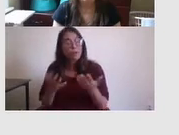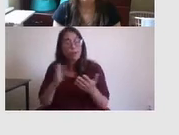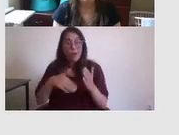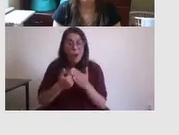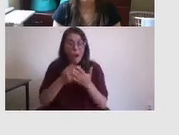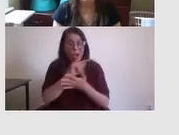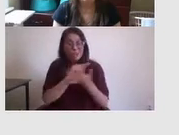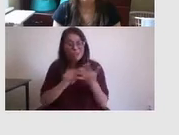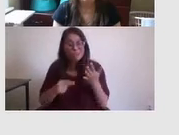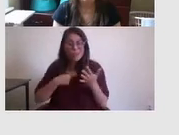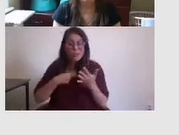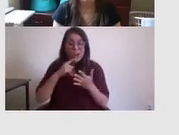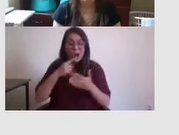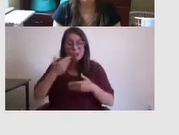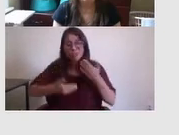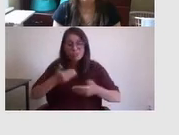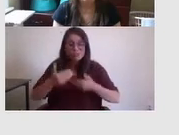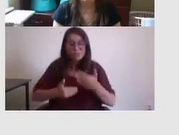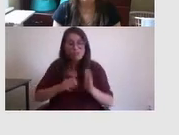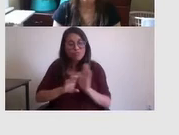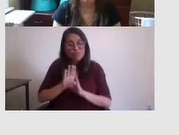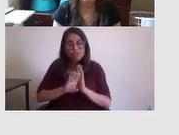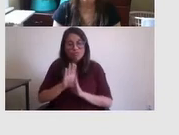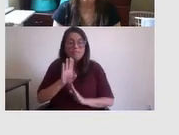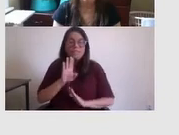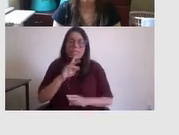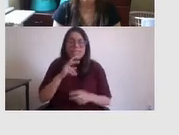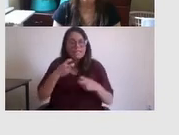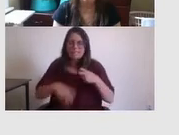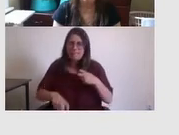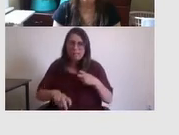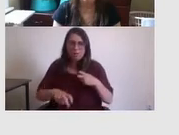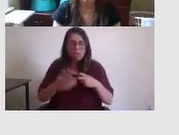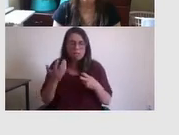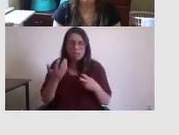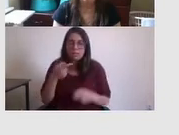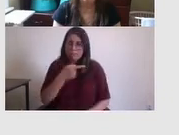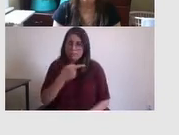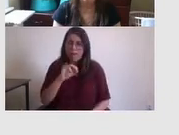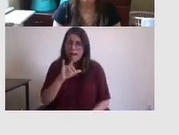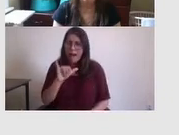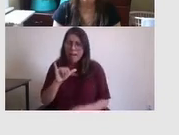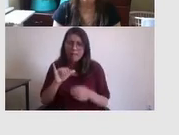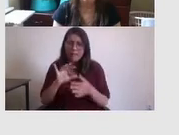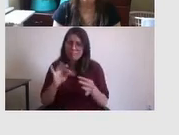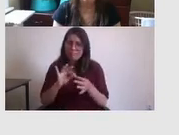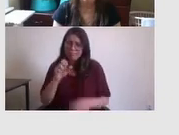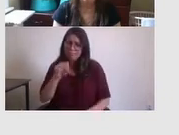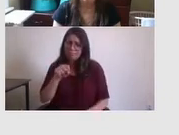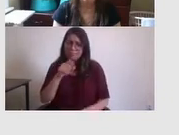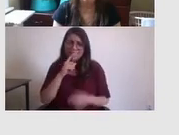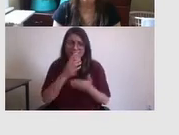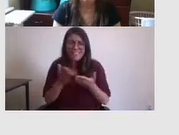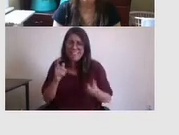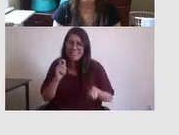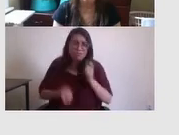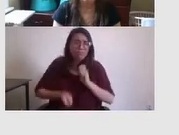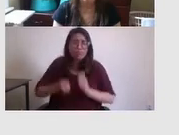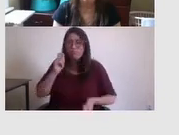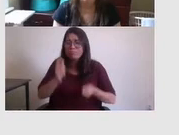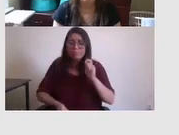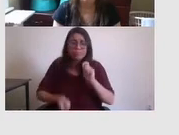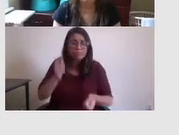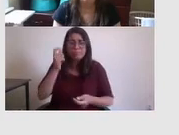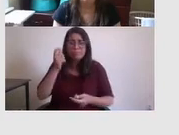those things, I think it is difficult, as Holly mentioned, with things changing. We know things are changing